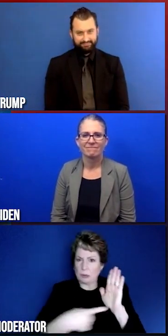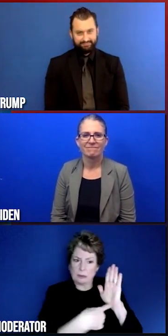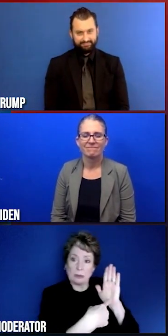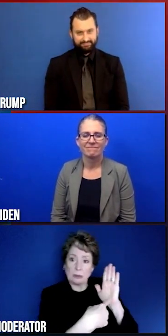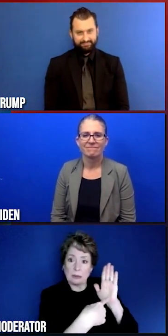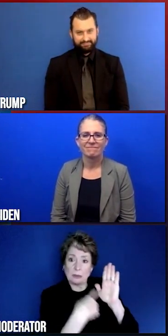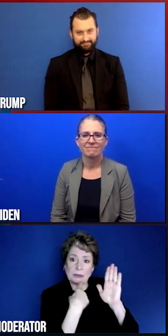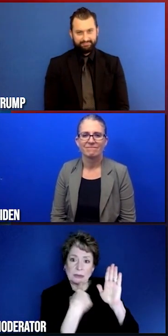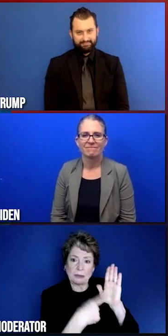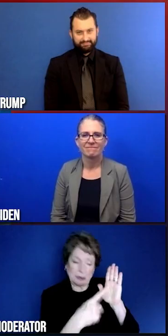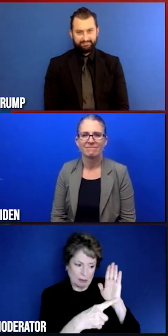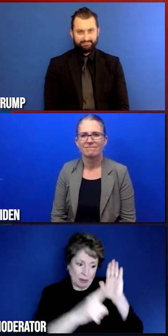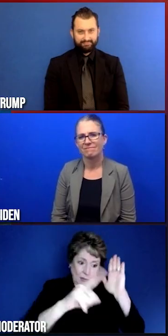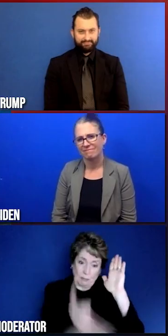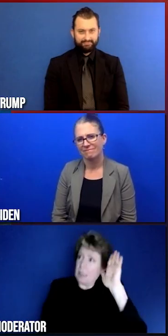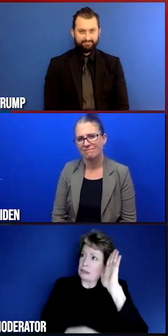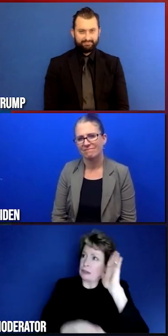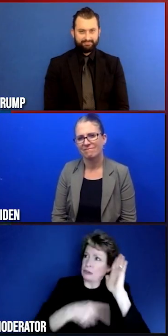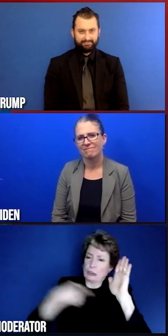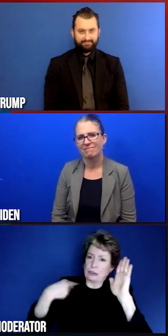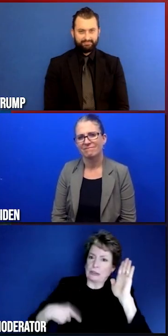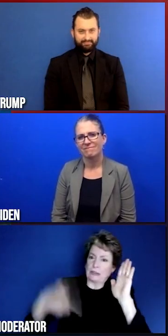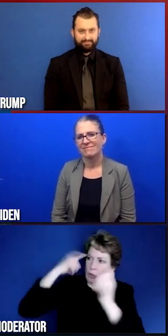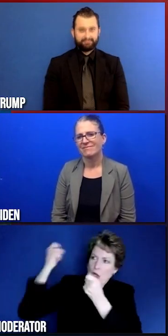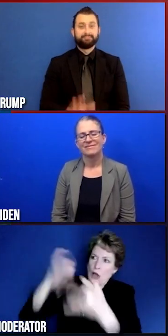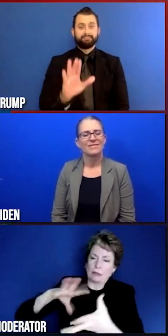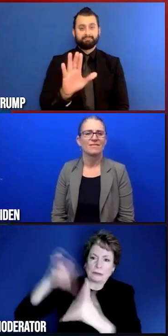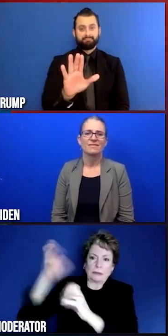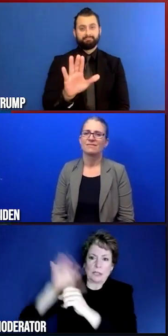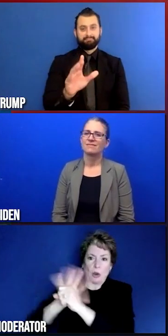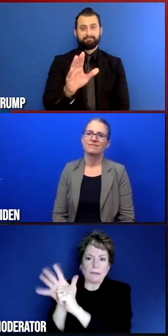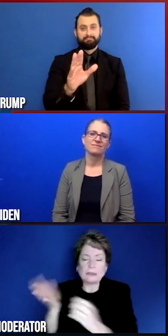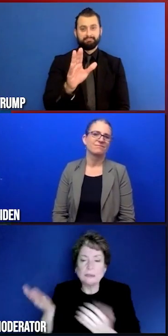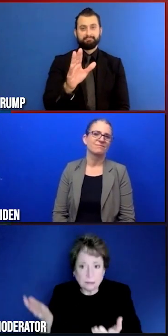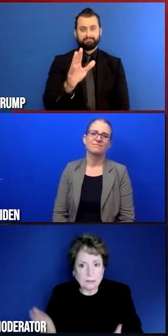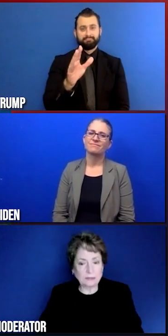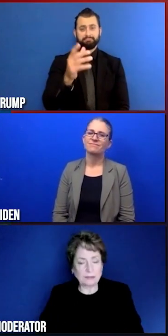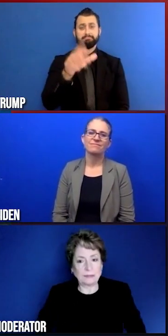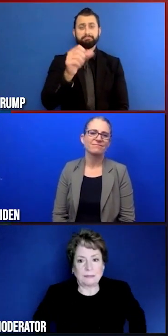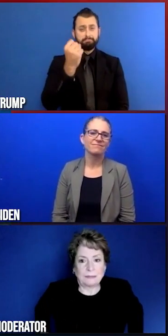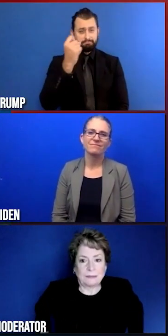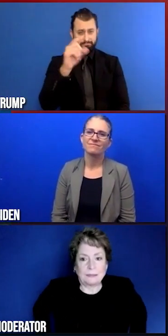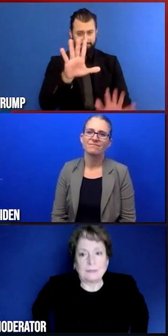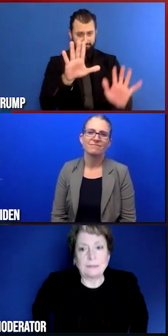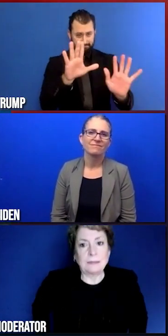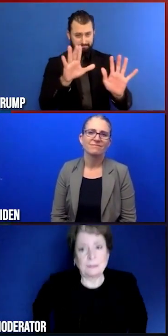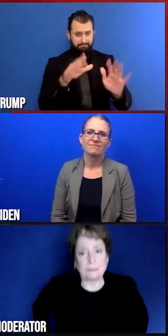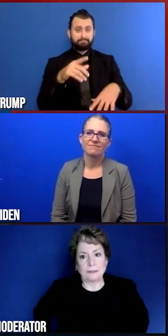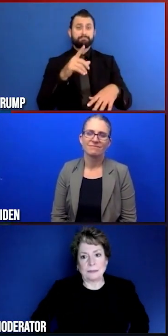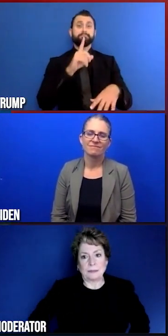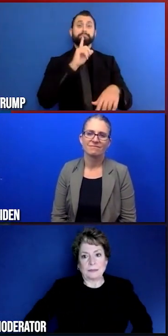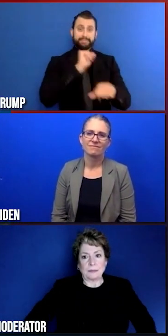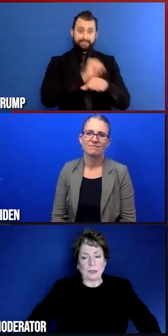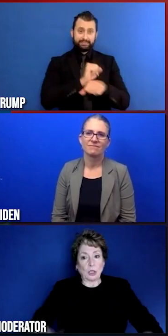is paying. They're paying billions and billions of dollars. I just gave $28 billion. New sanctions? I just gave $28 billion to our